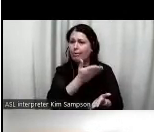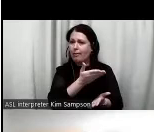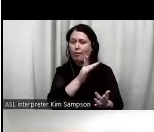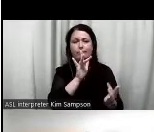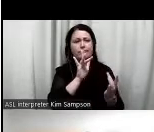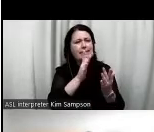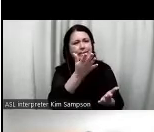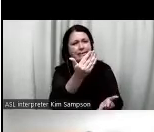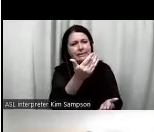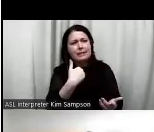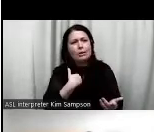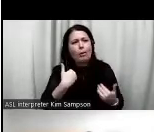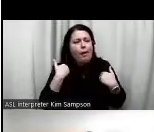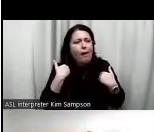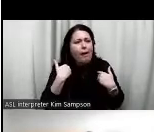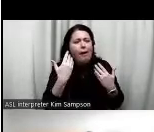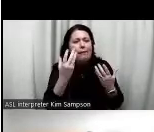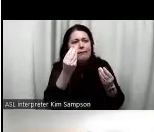there are any